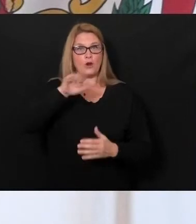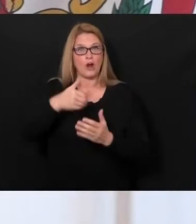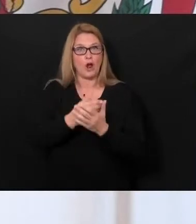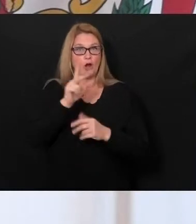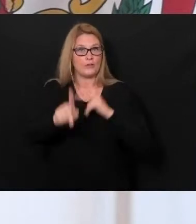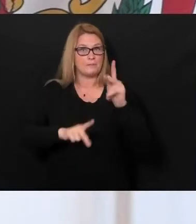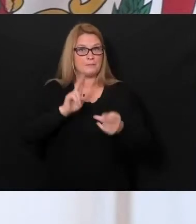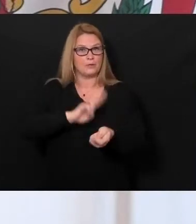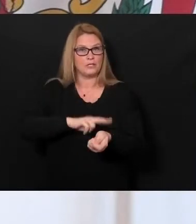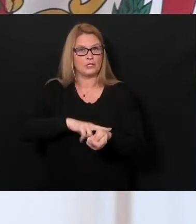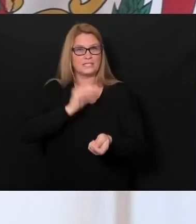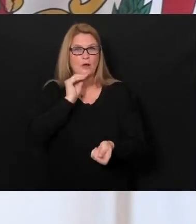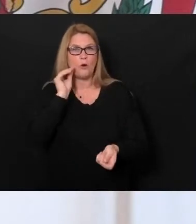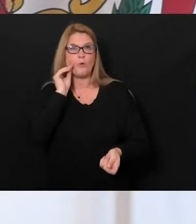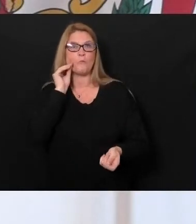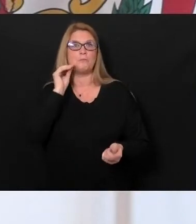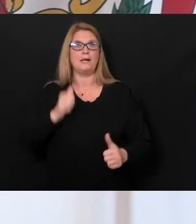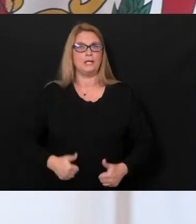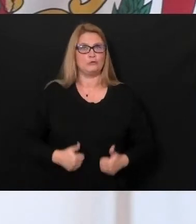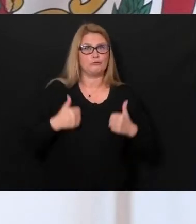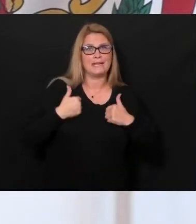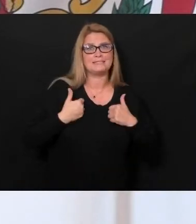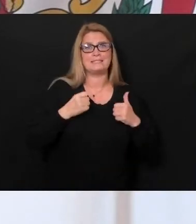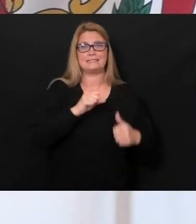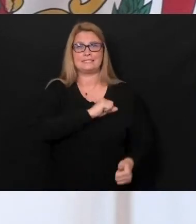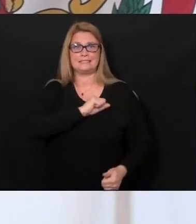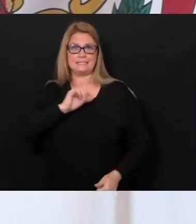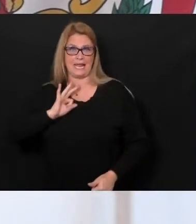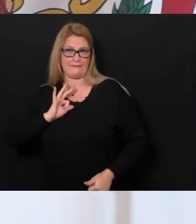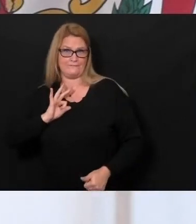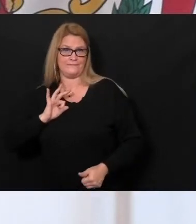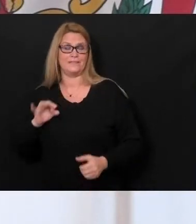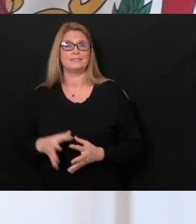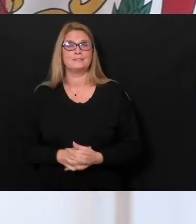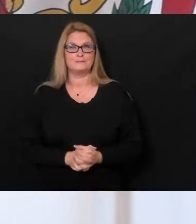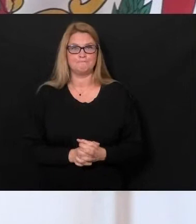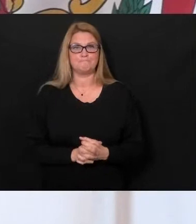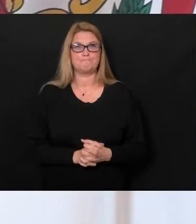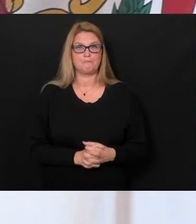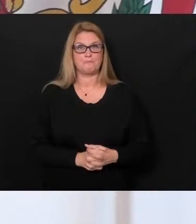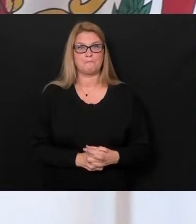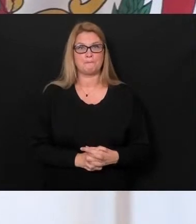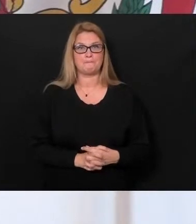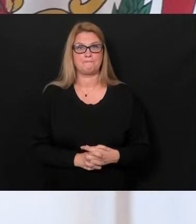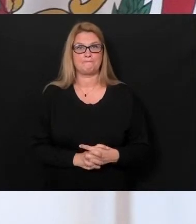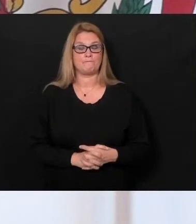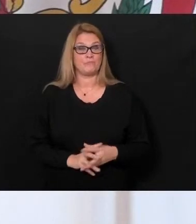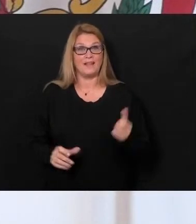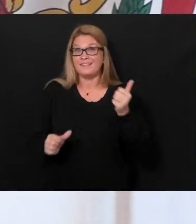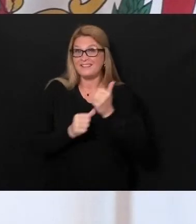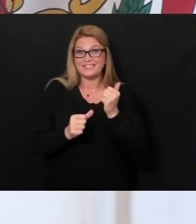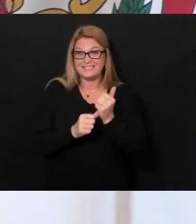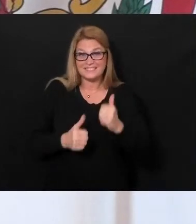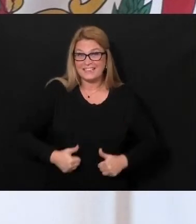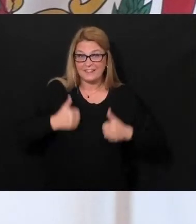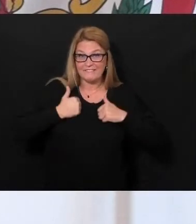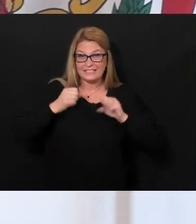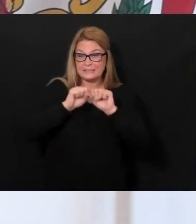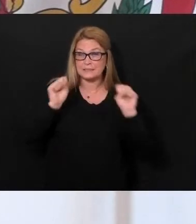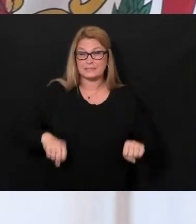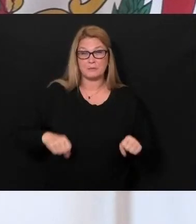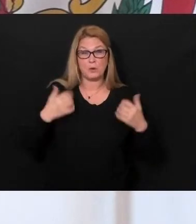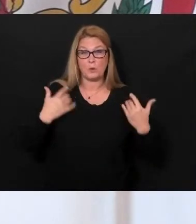in our nursing homes, all the residents and all of our staff. We're proud of what we've done with the assisted living. We're proud that